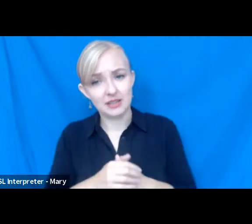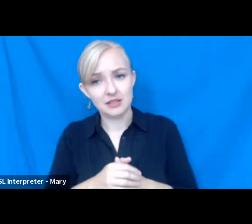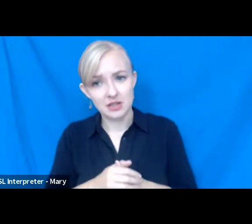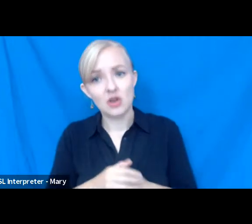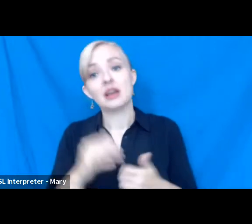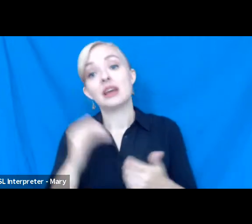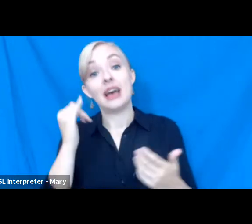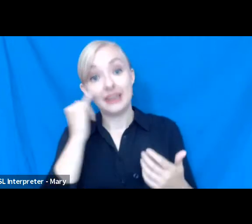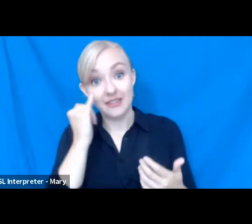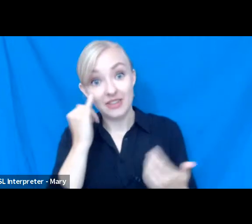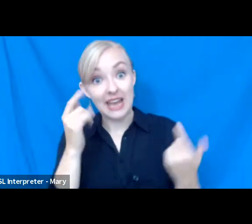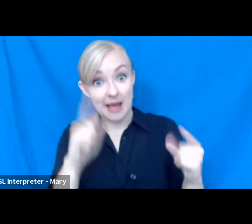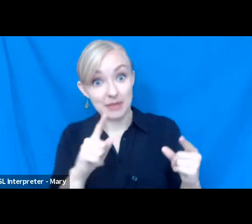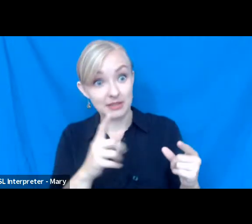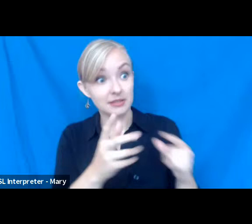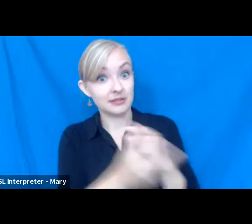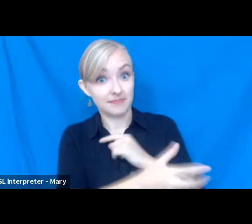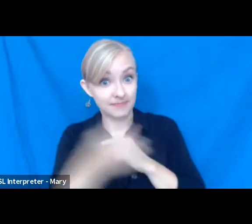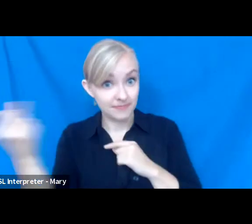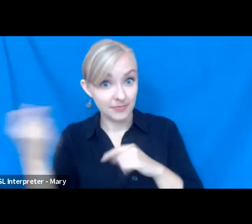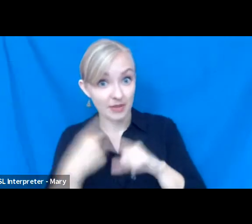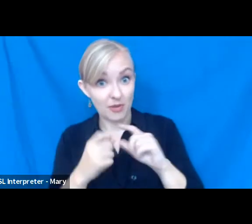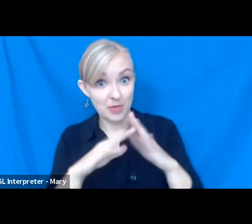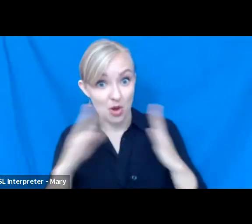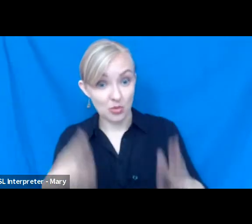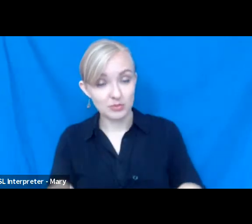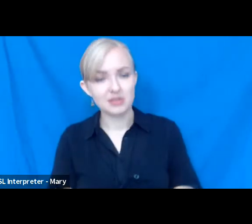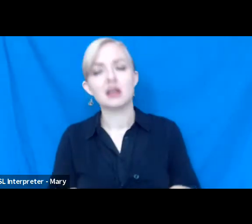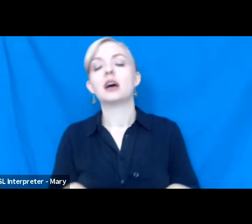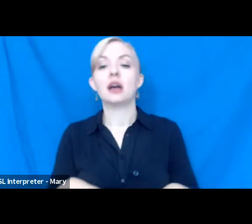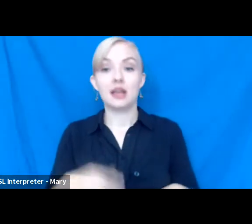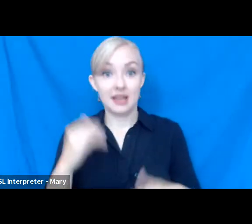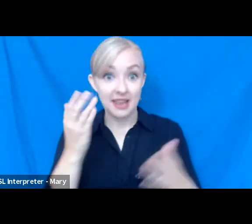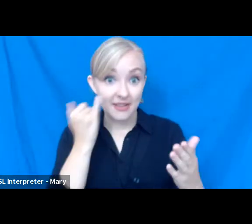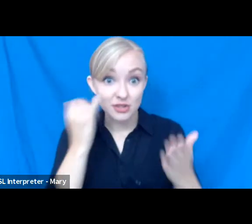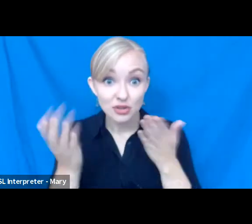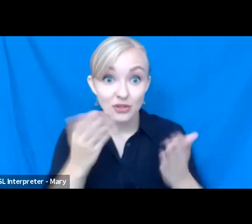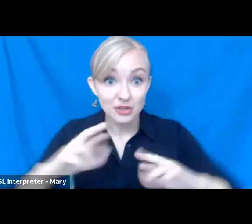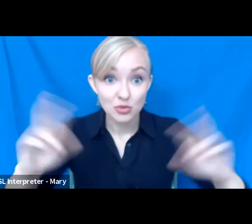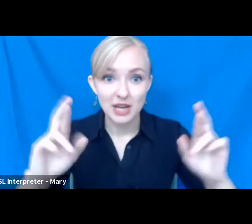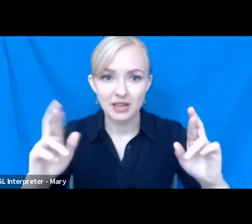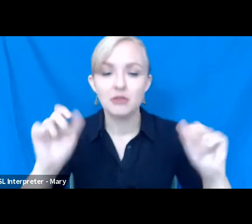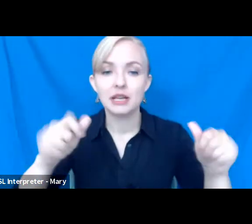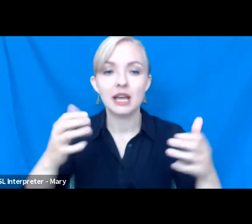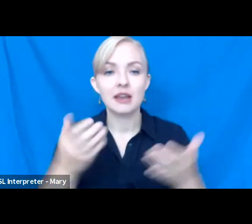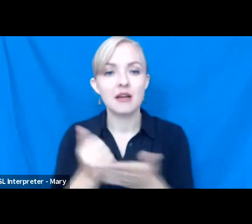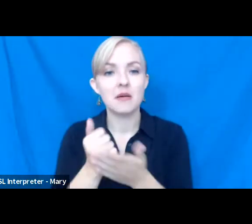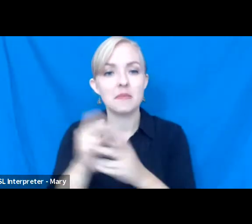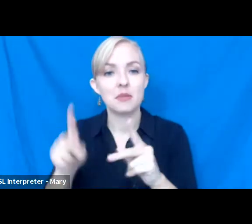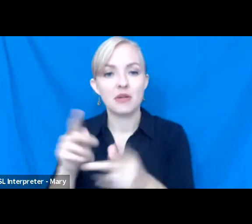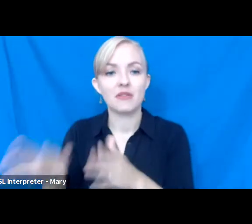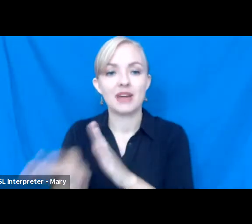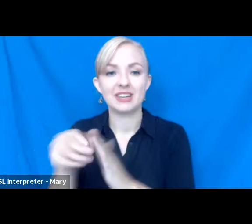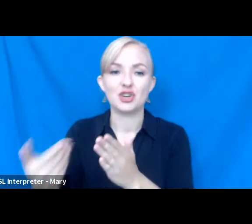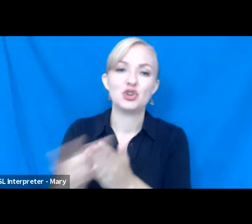managers and housing services at the ready can help people quickly find a new place to live. So while the pandemic has been